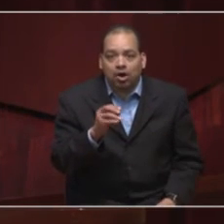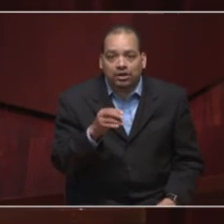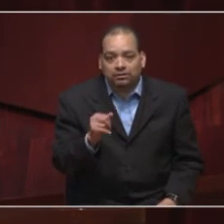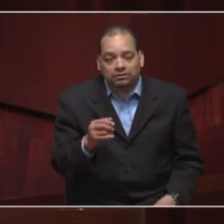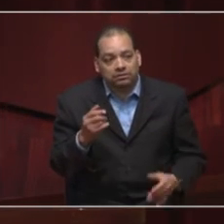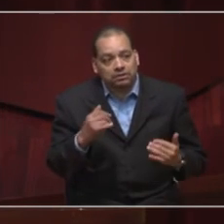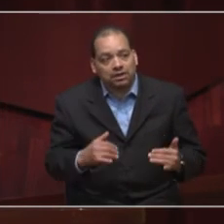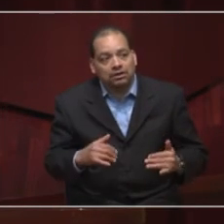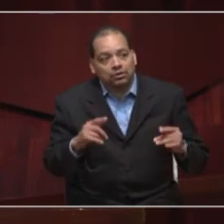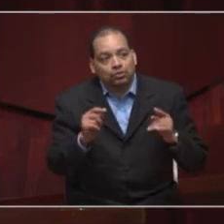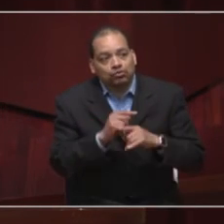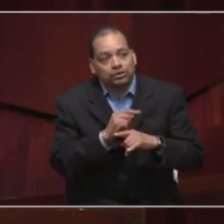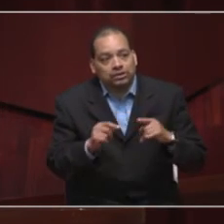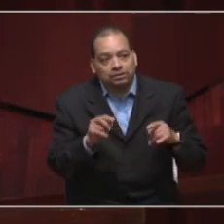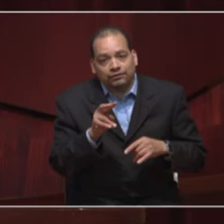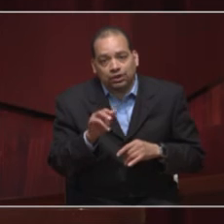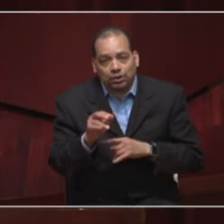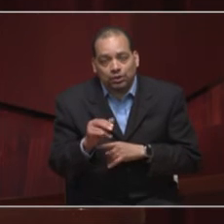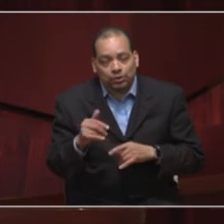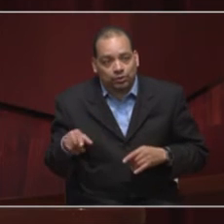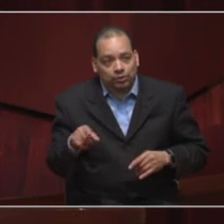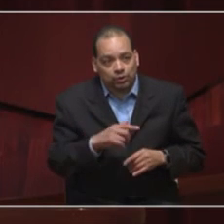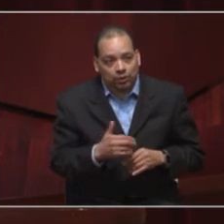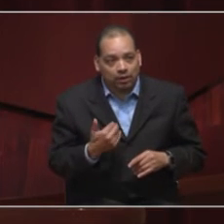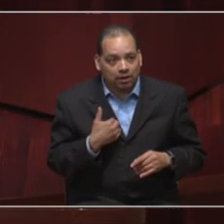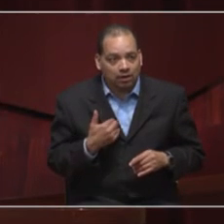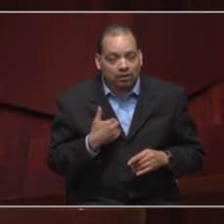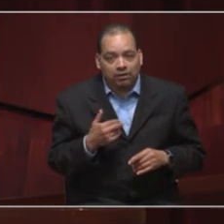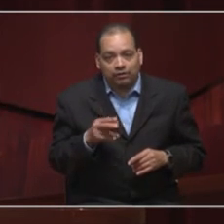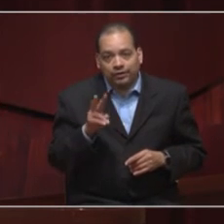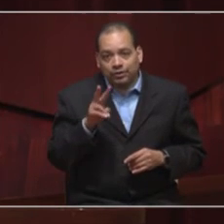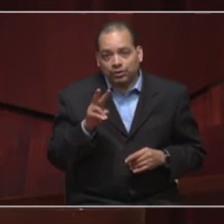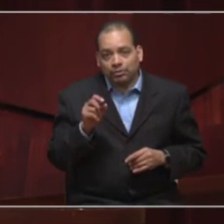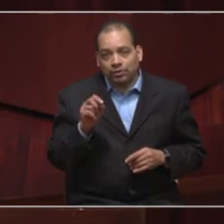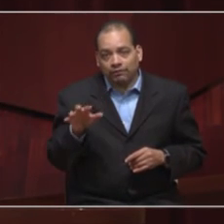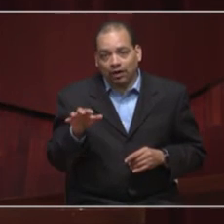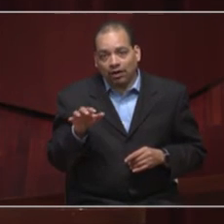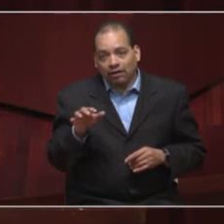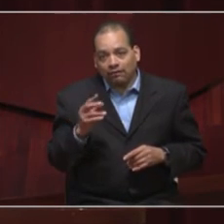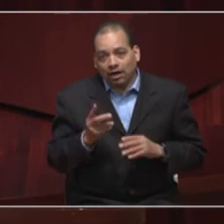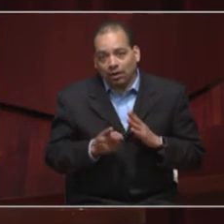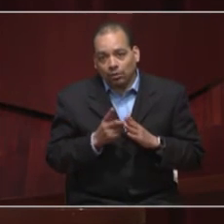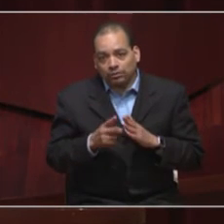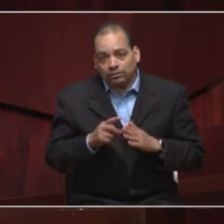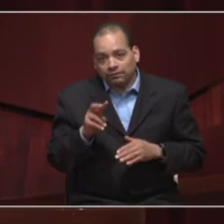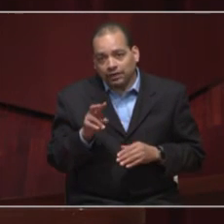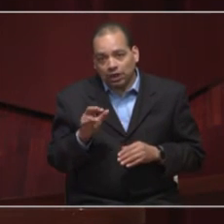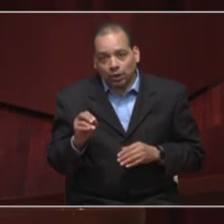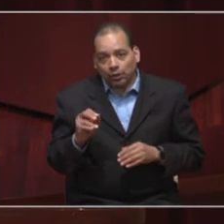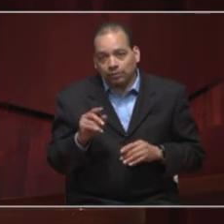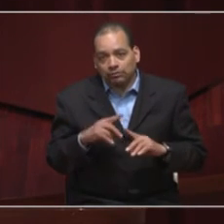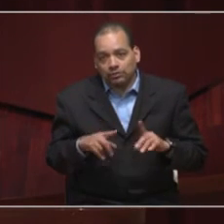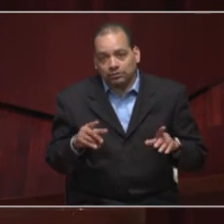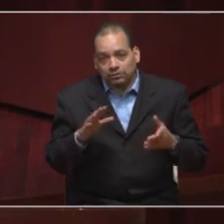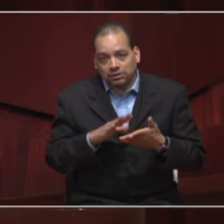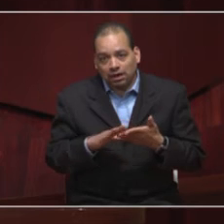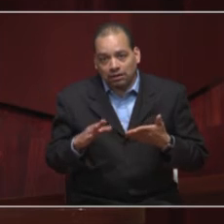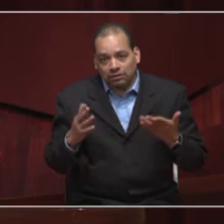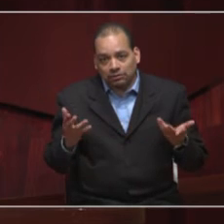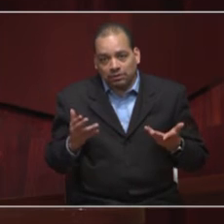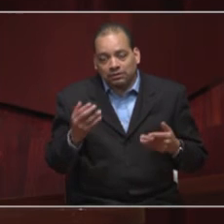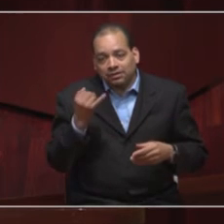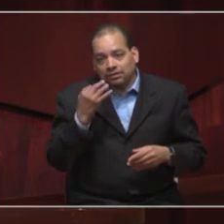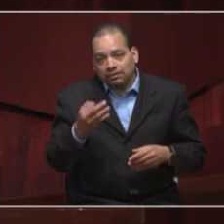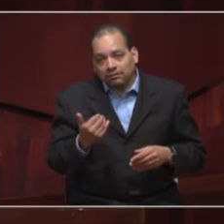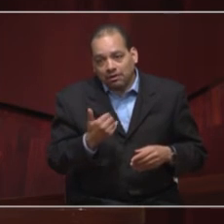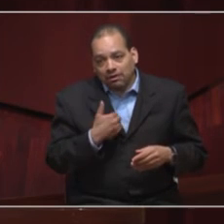training videos, you have only 2.5 hours of videos to watch. But the nice thing is, if you only are going to give reference